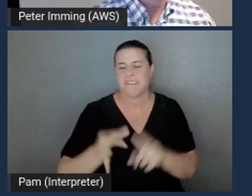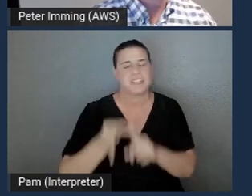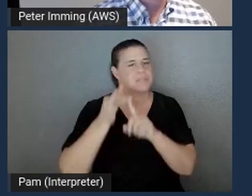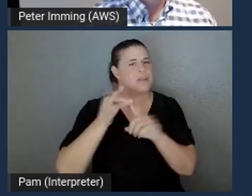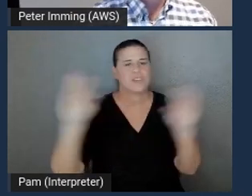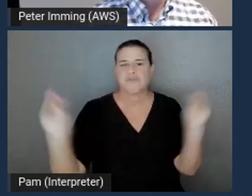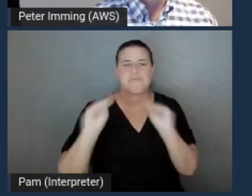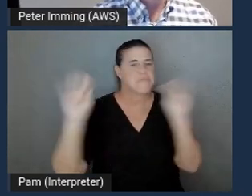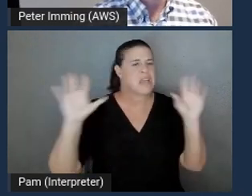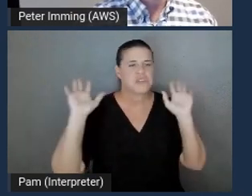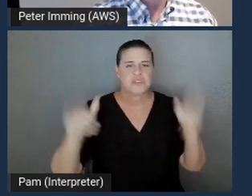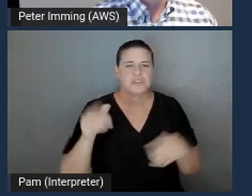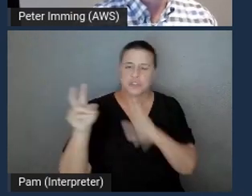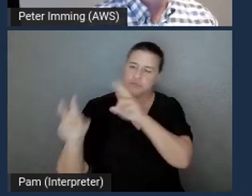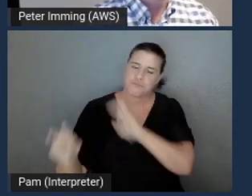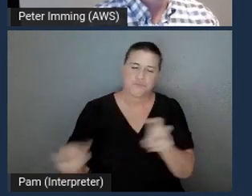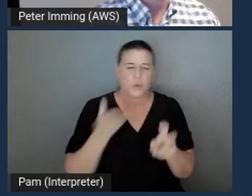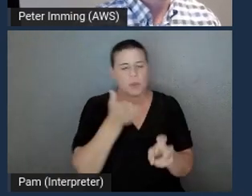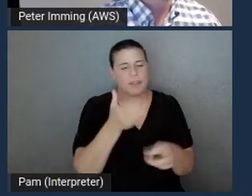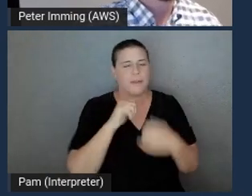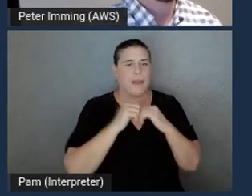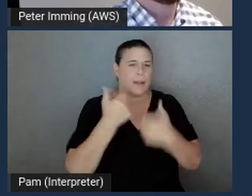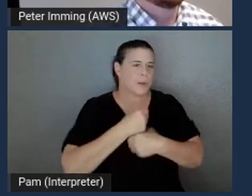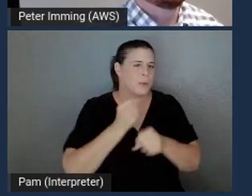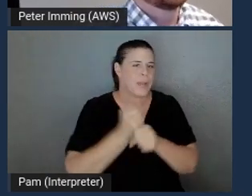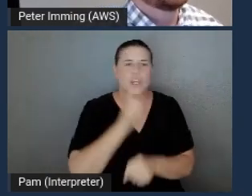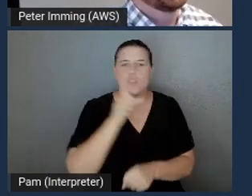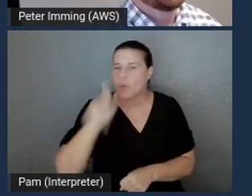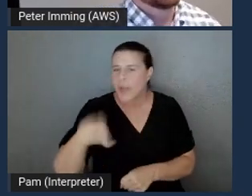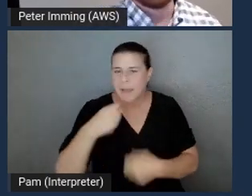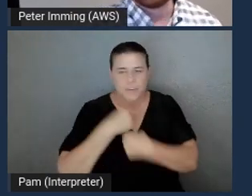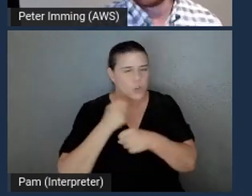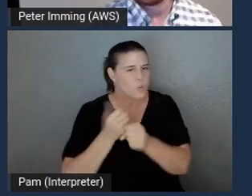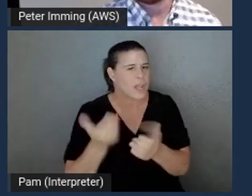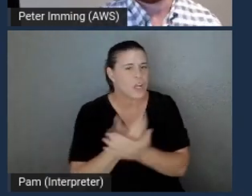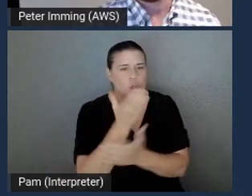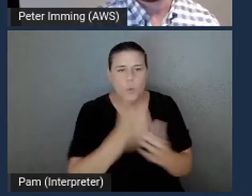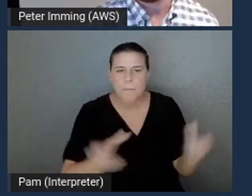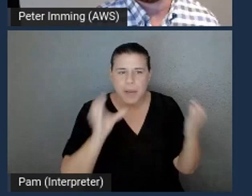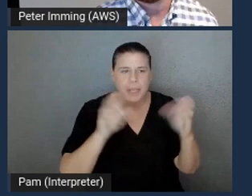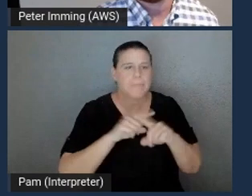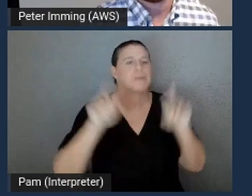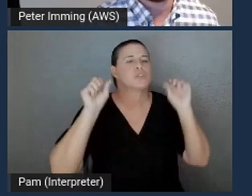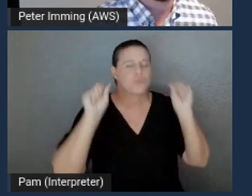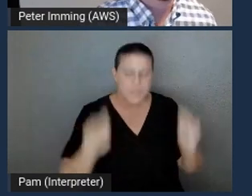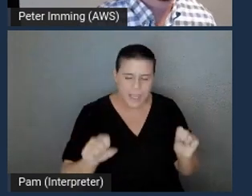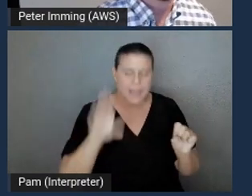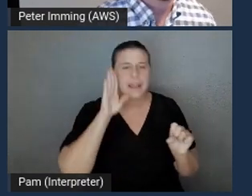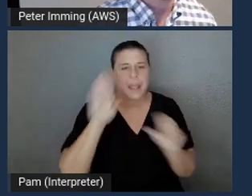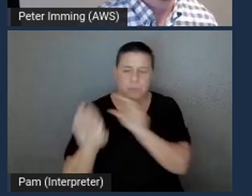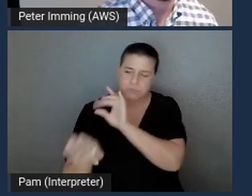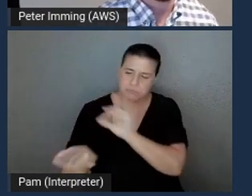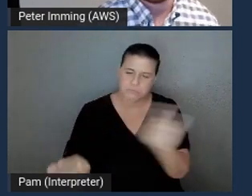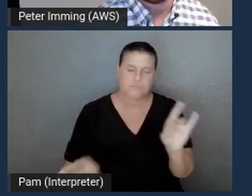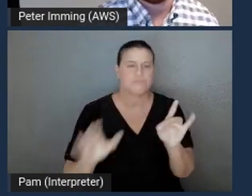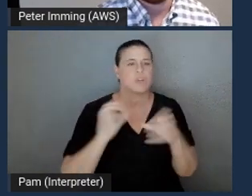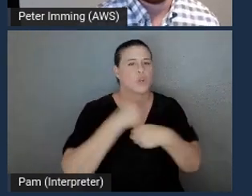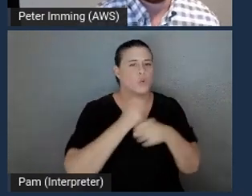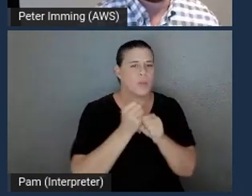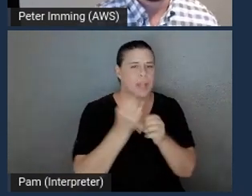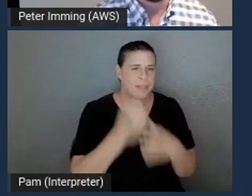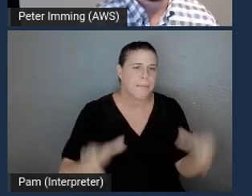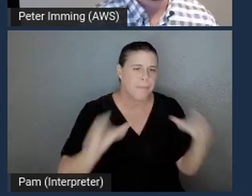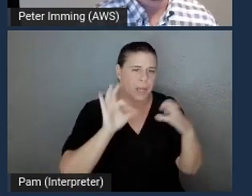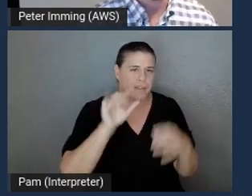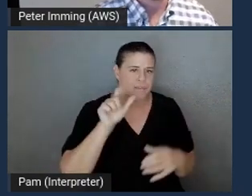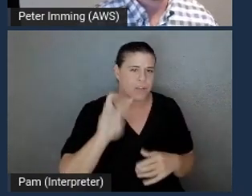about this in terms of your buckets. You don't need to create new buckets, but you certainly can, and it's just going to take you to the create bucket flow right here.